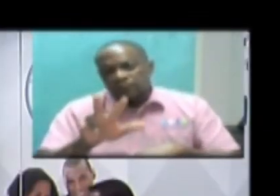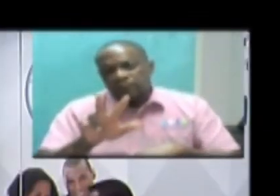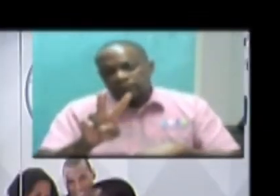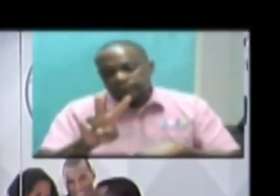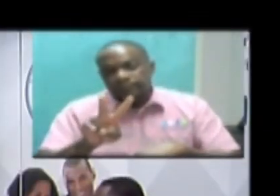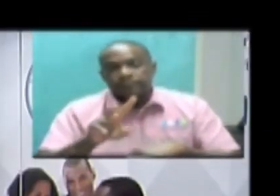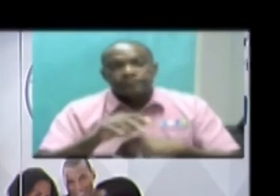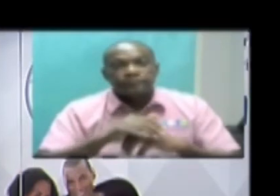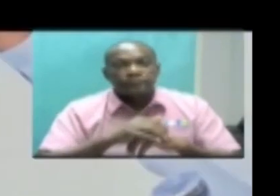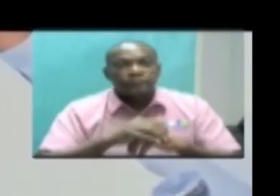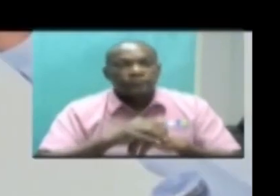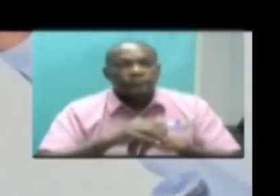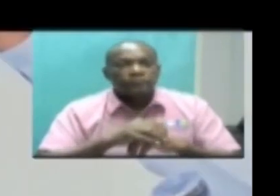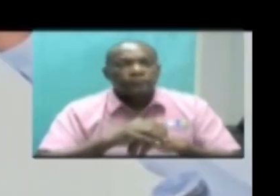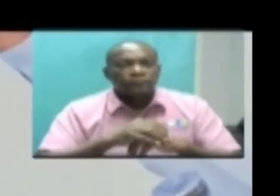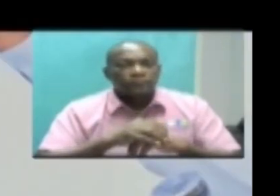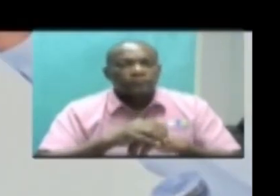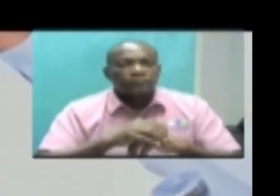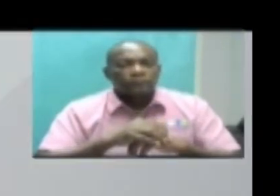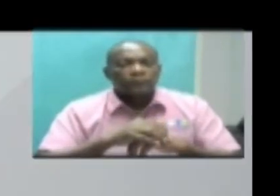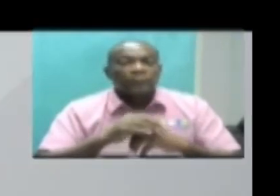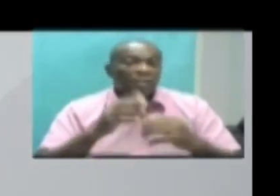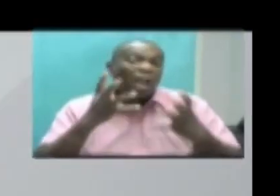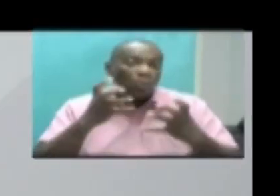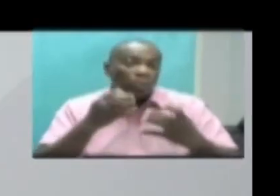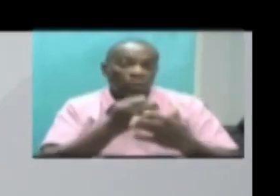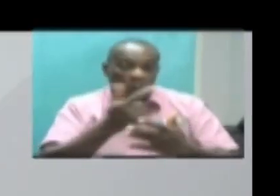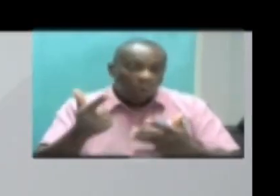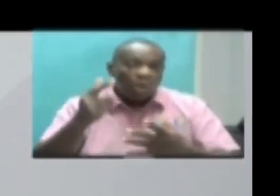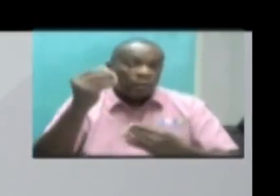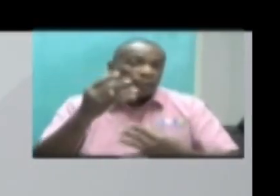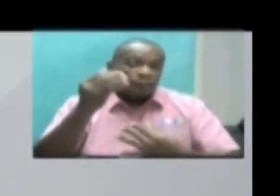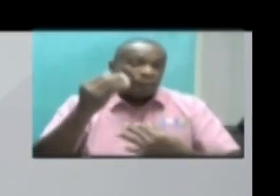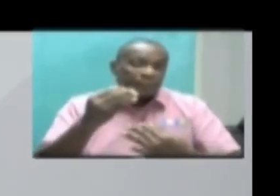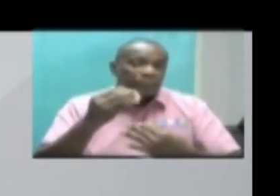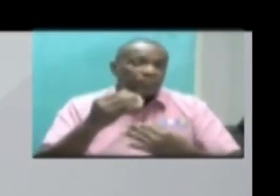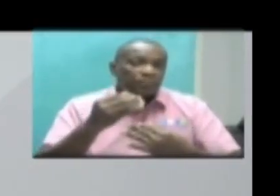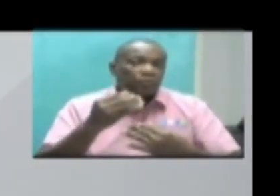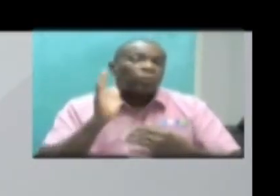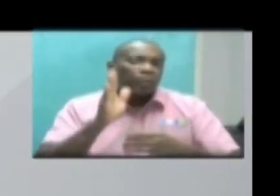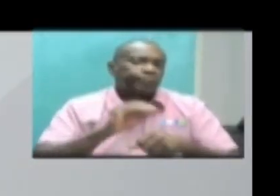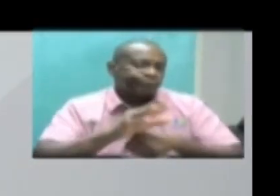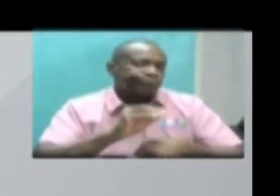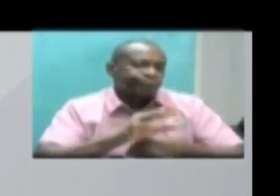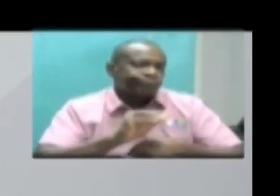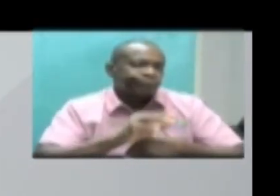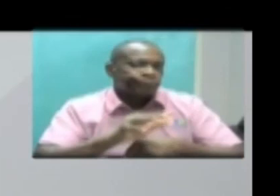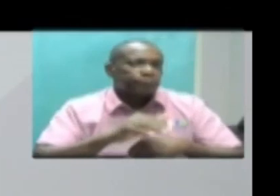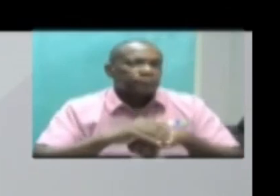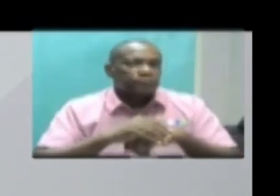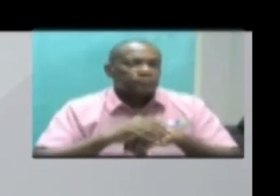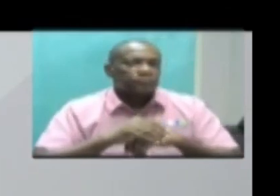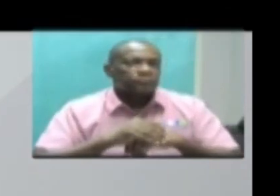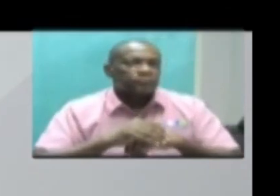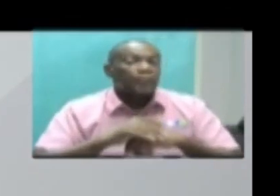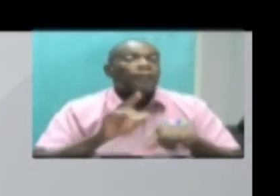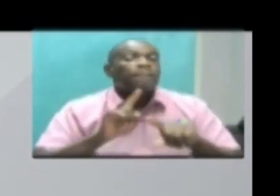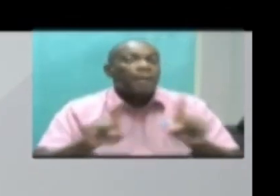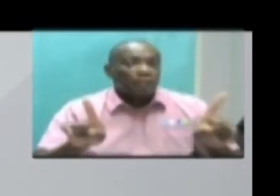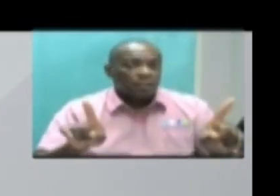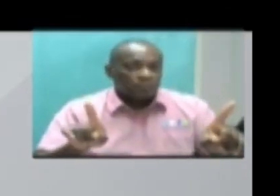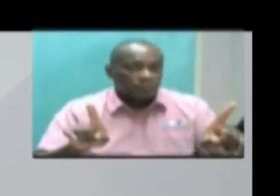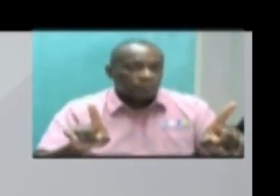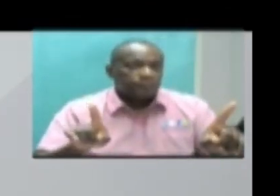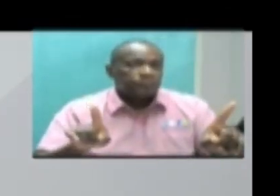the information pertaining to that case and give him some guidance. However, right. However, there are some things